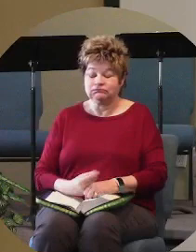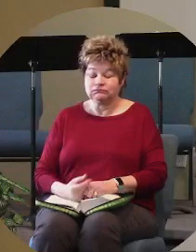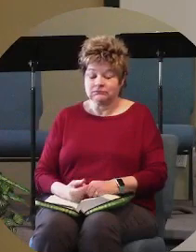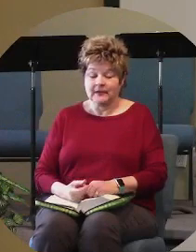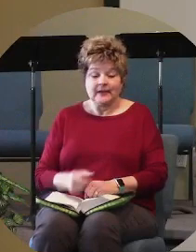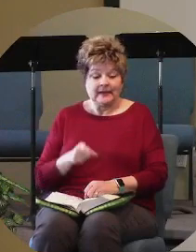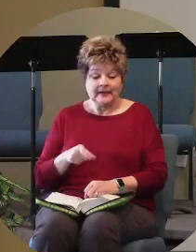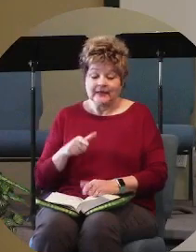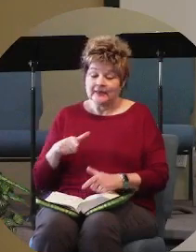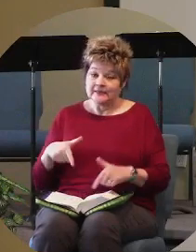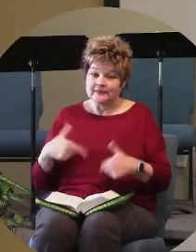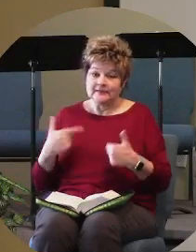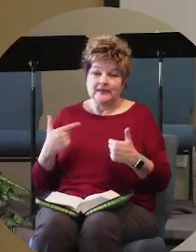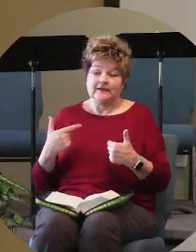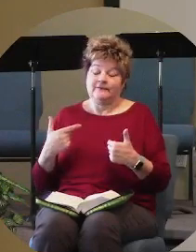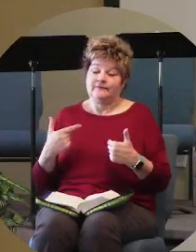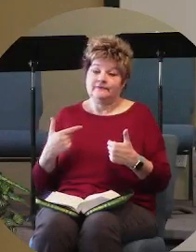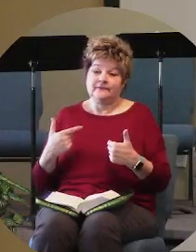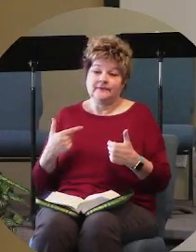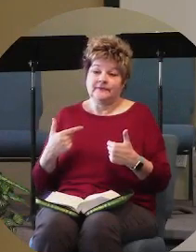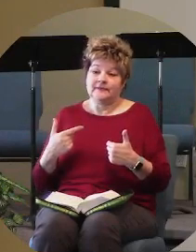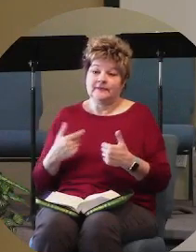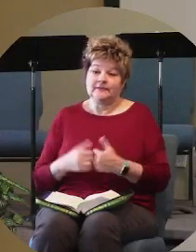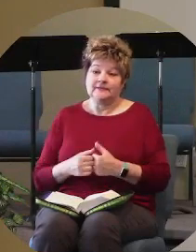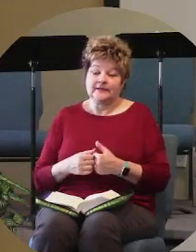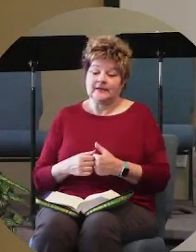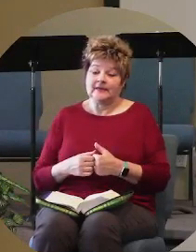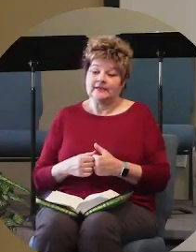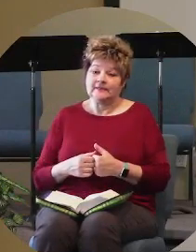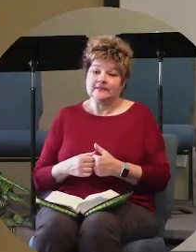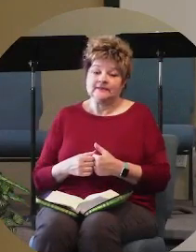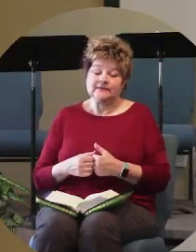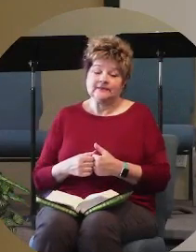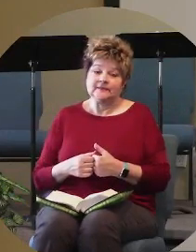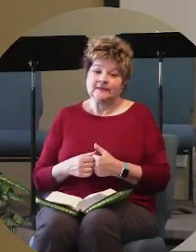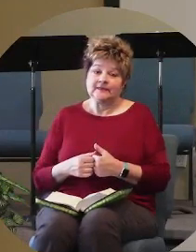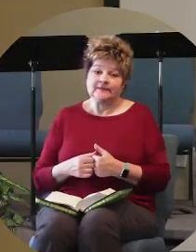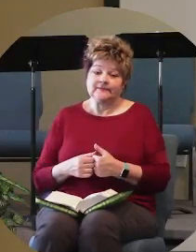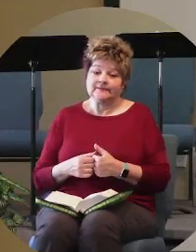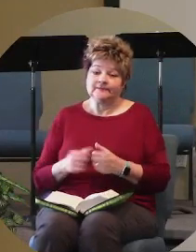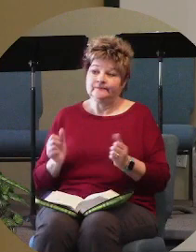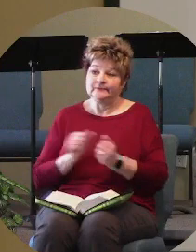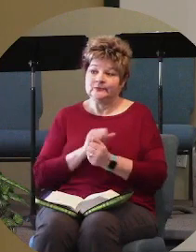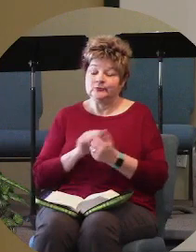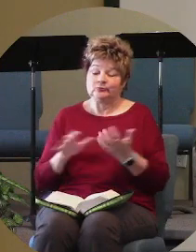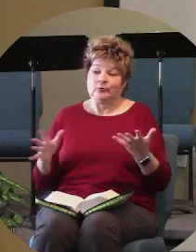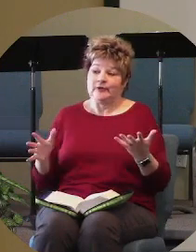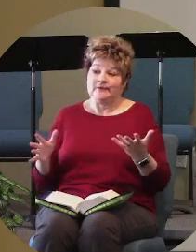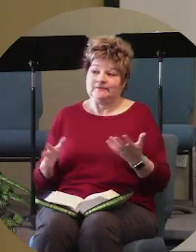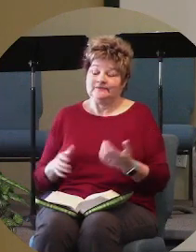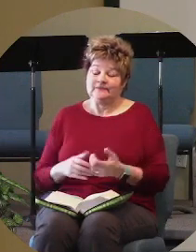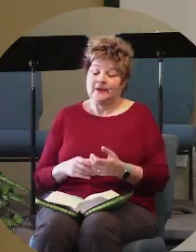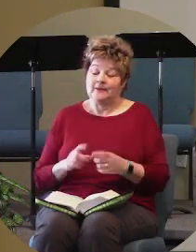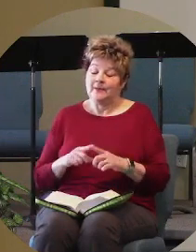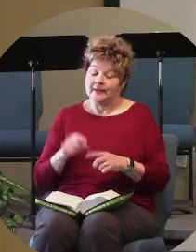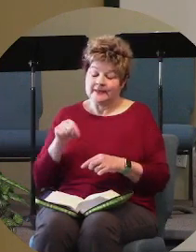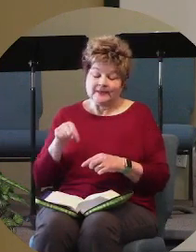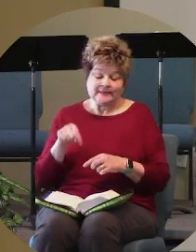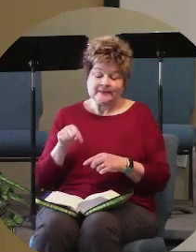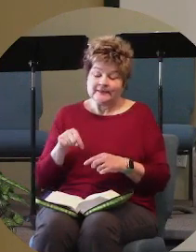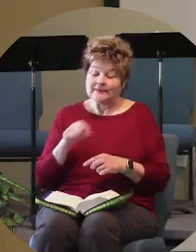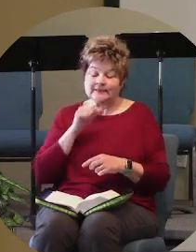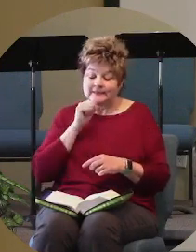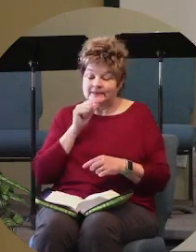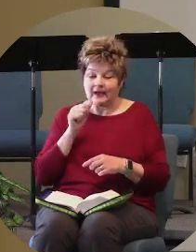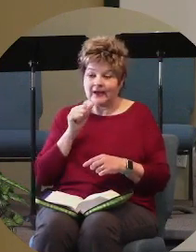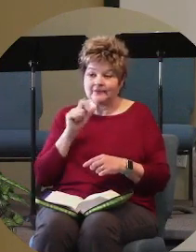This life is going to eat you up and spit you out. But this is only temporary.